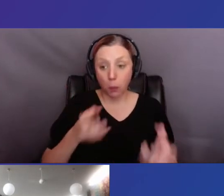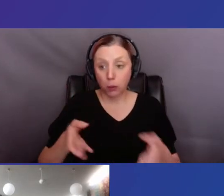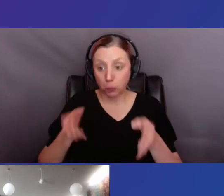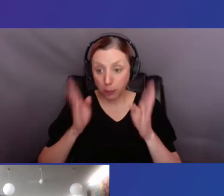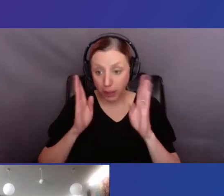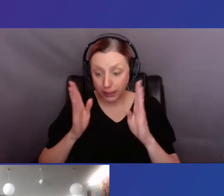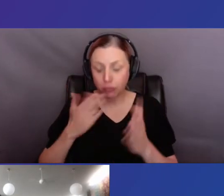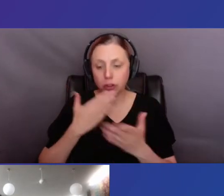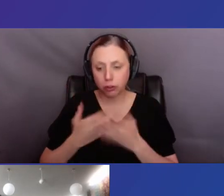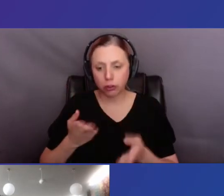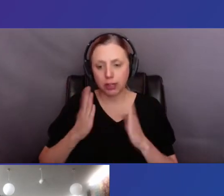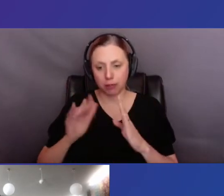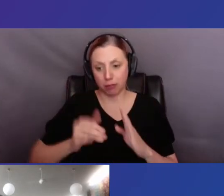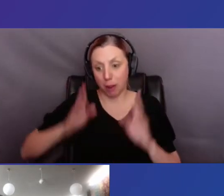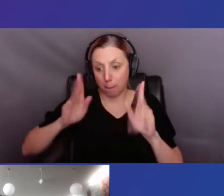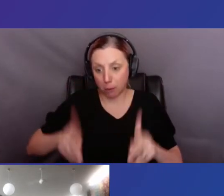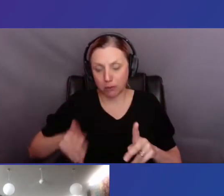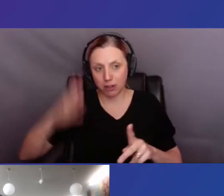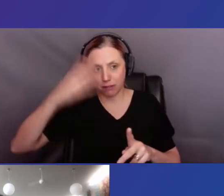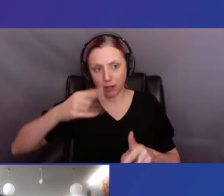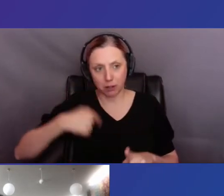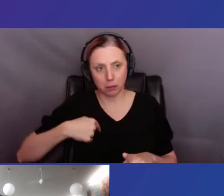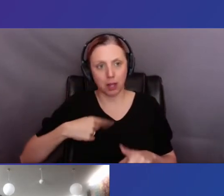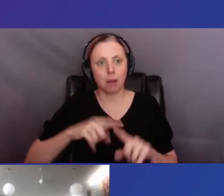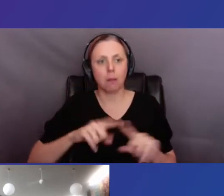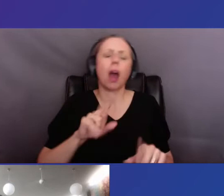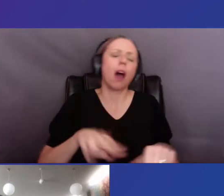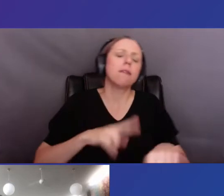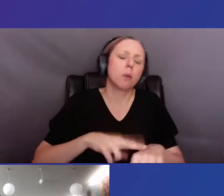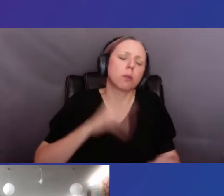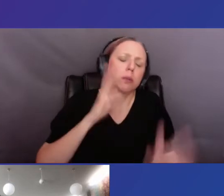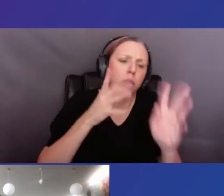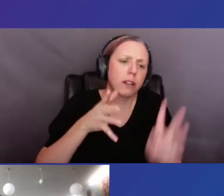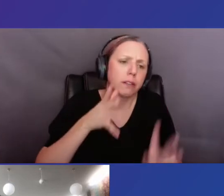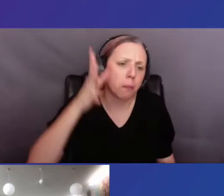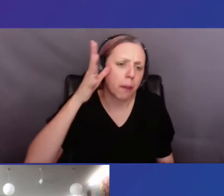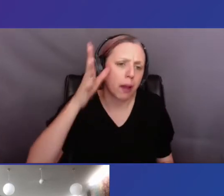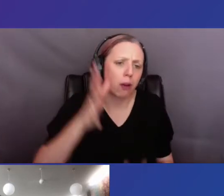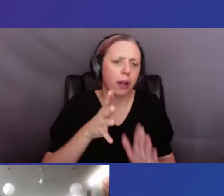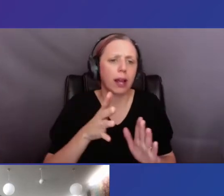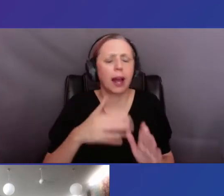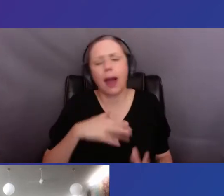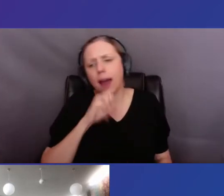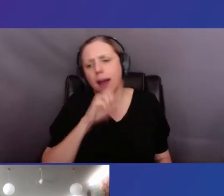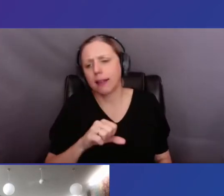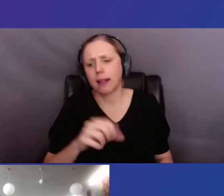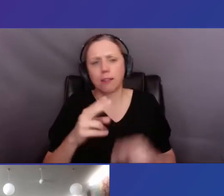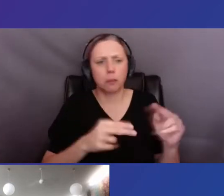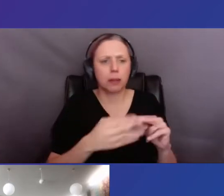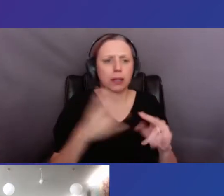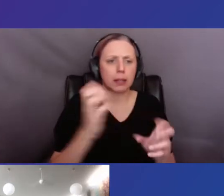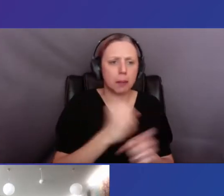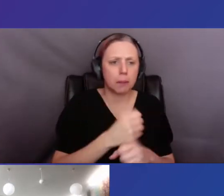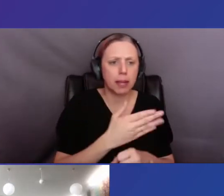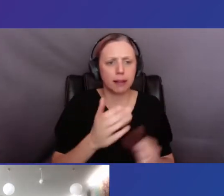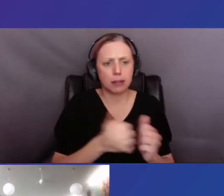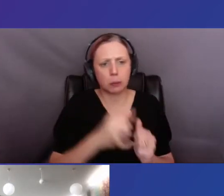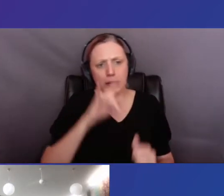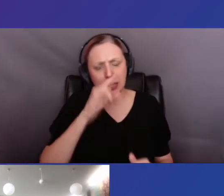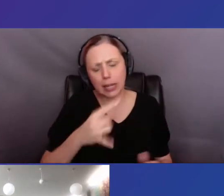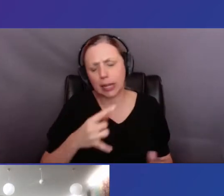me. Now, of course, I'm a creative parent and I love building things and making things with the kids. And of course,